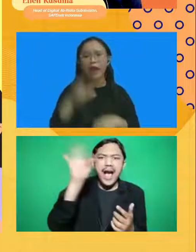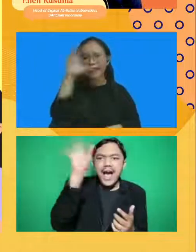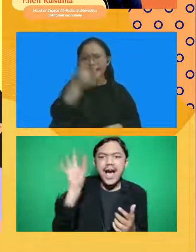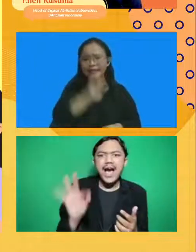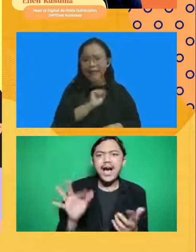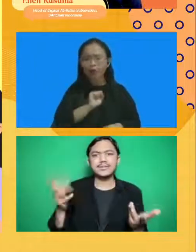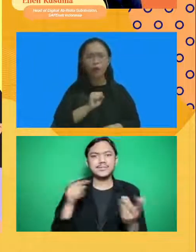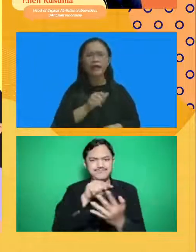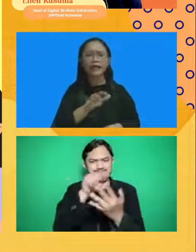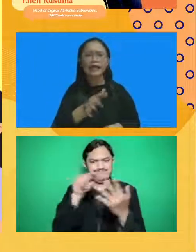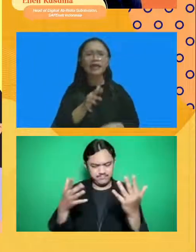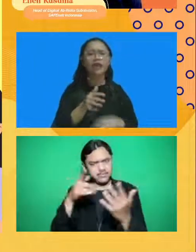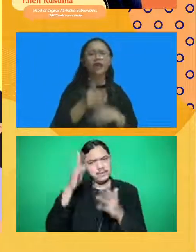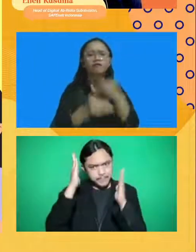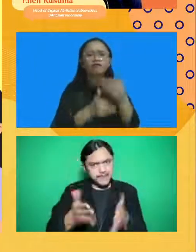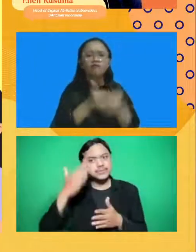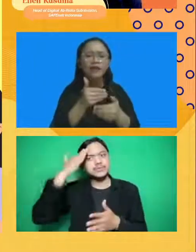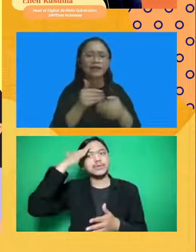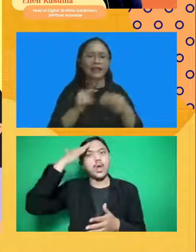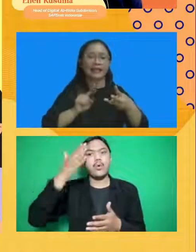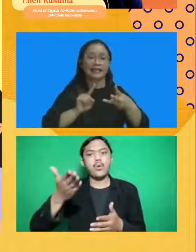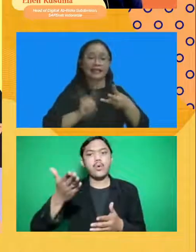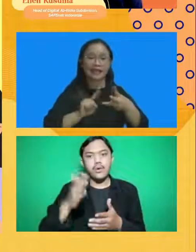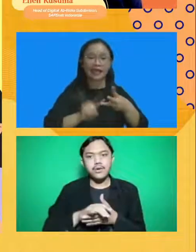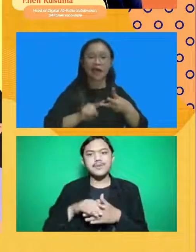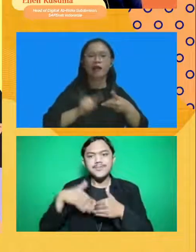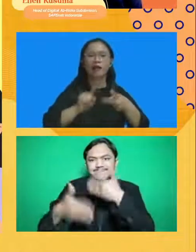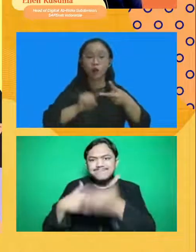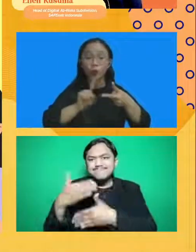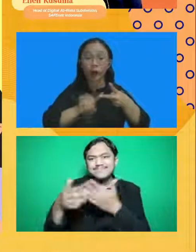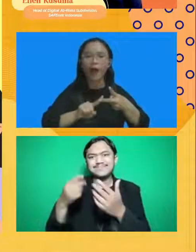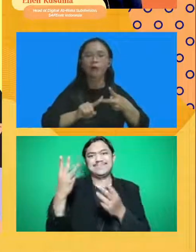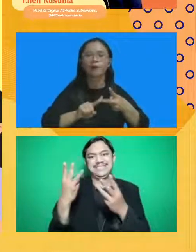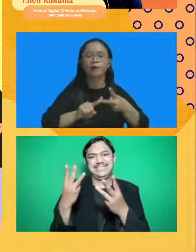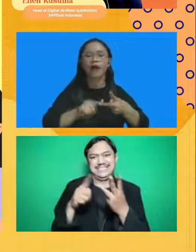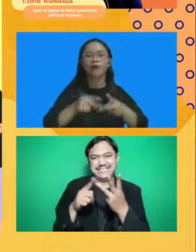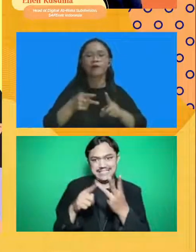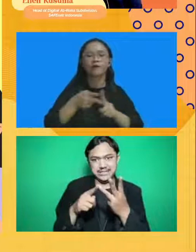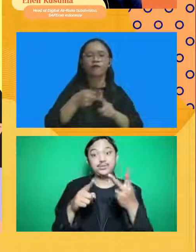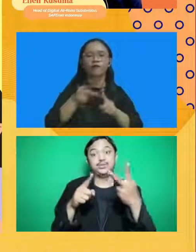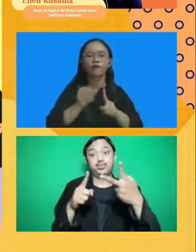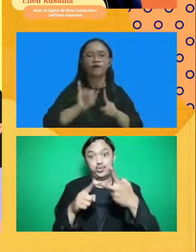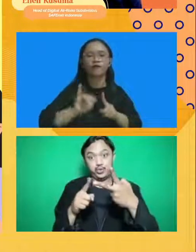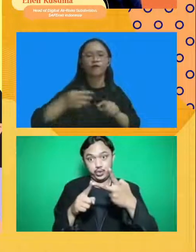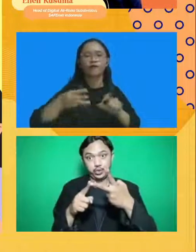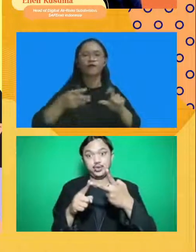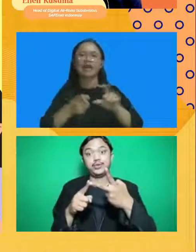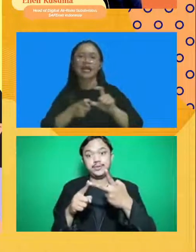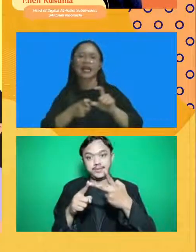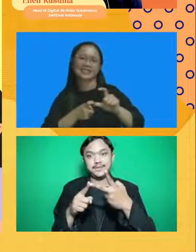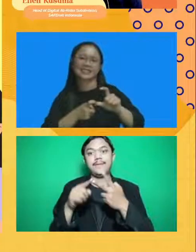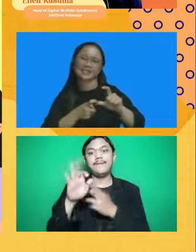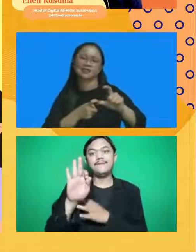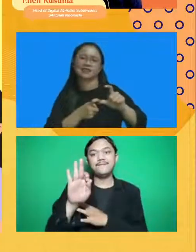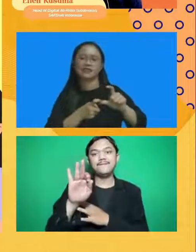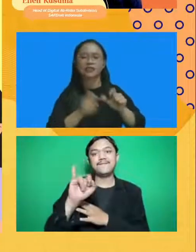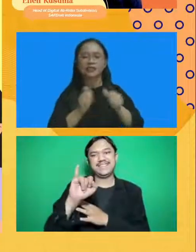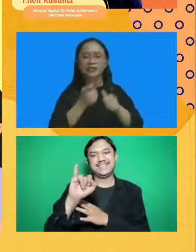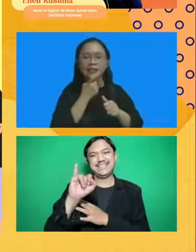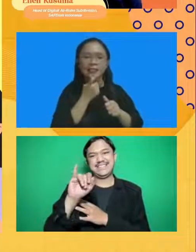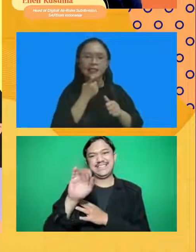principle of consent, the price principle. We could also provide options for anonymity and sharing of data by